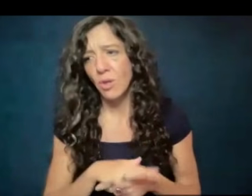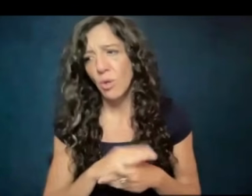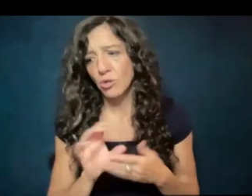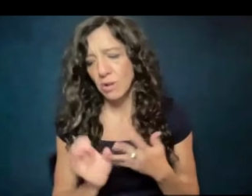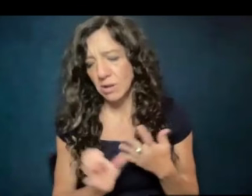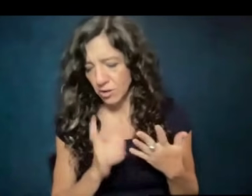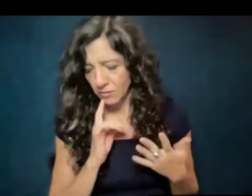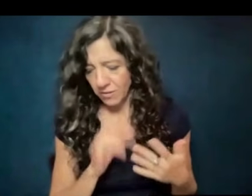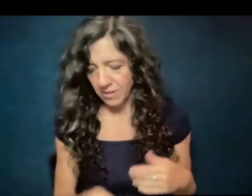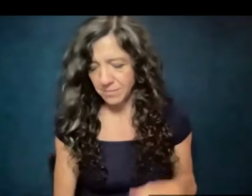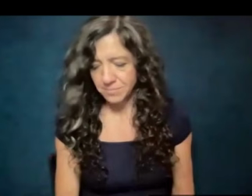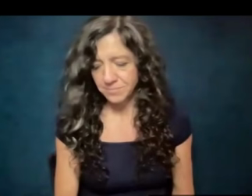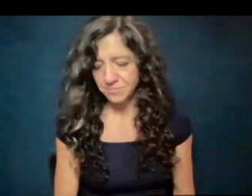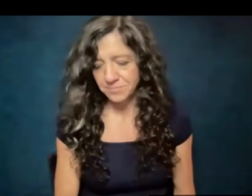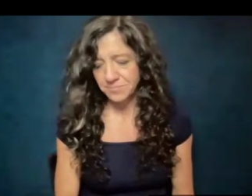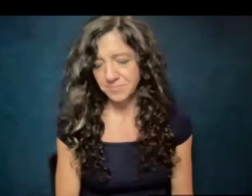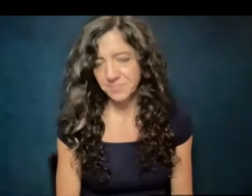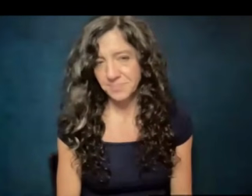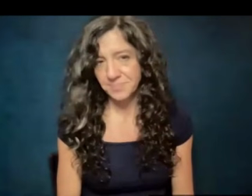incentives planning.